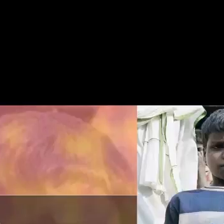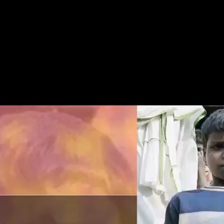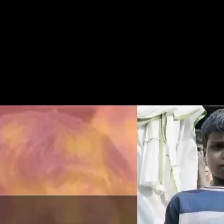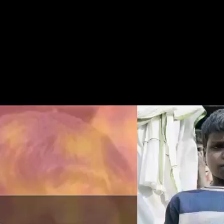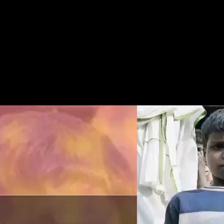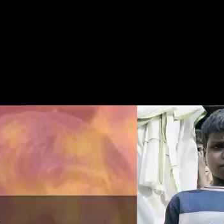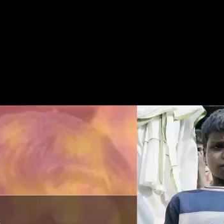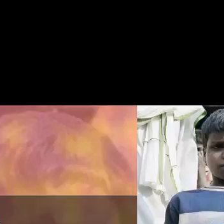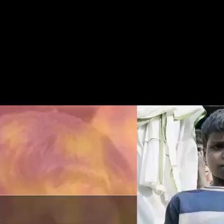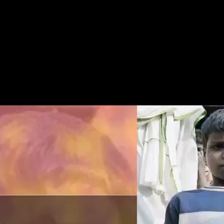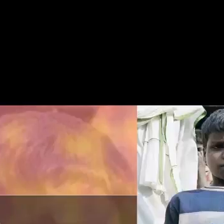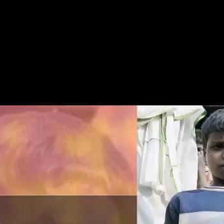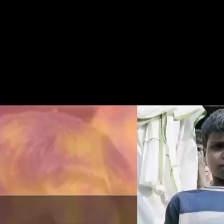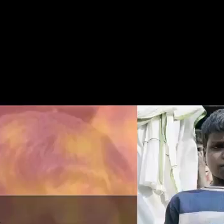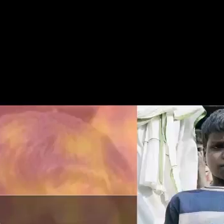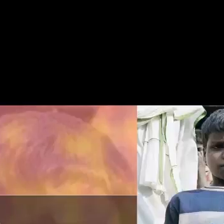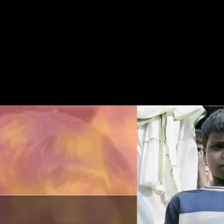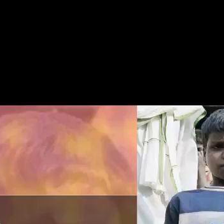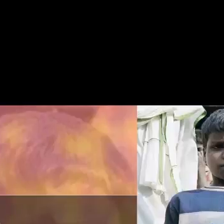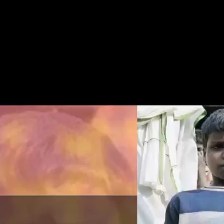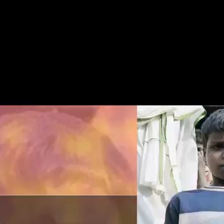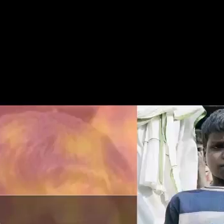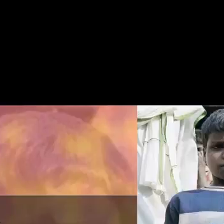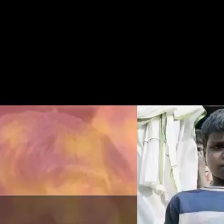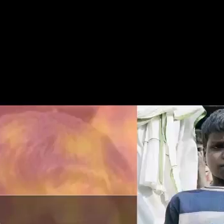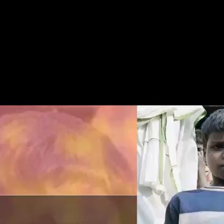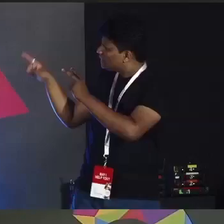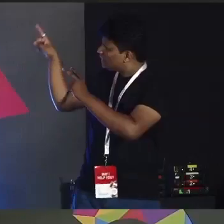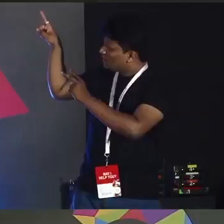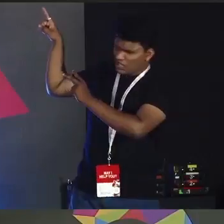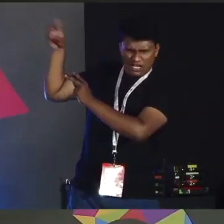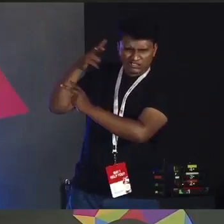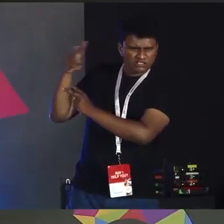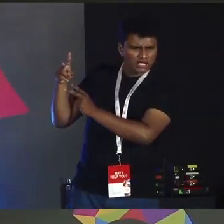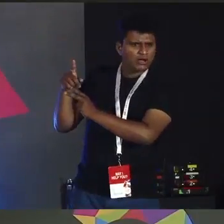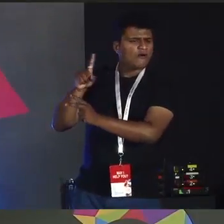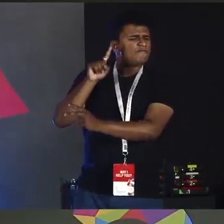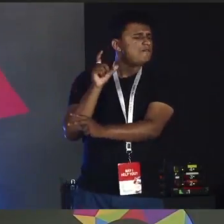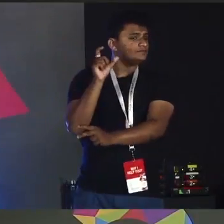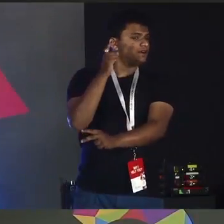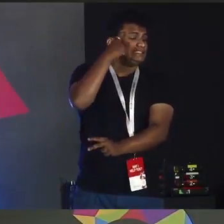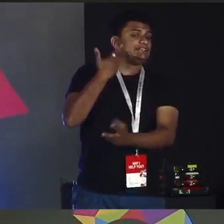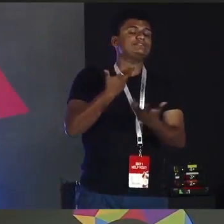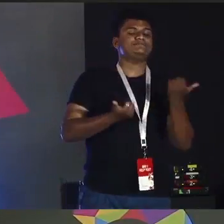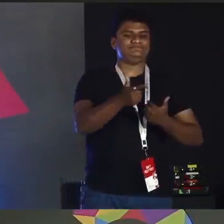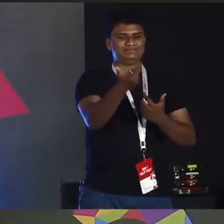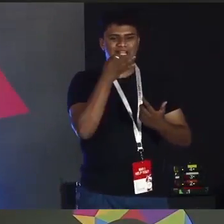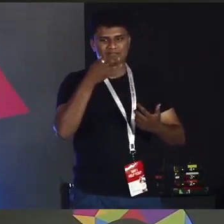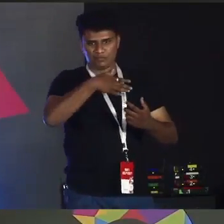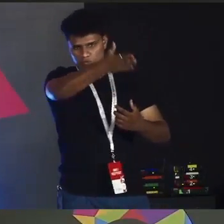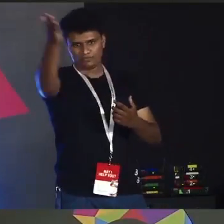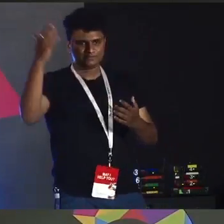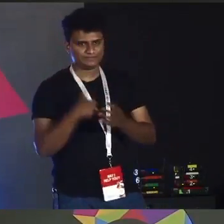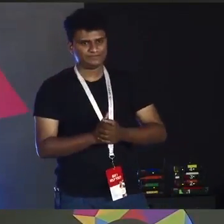you, when you see this kid, what is that first word, thought, sentence comes in your mind? This is something I'm doing for the last 15 years, and many of